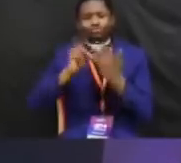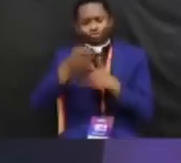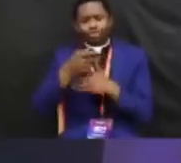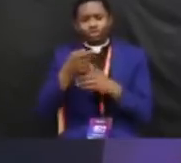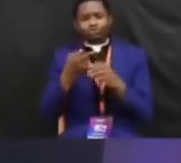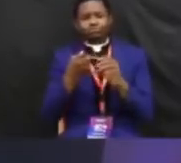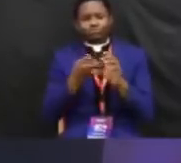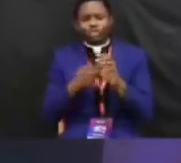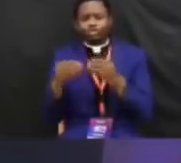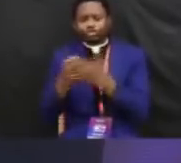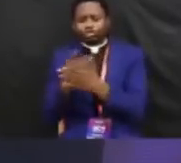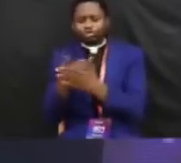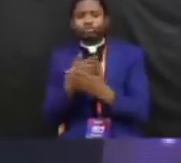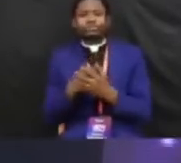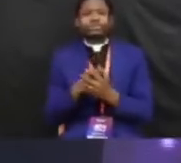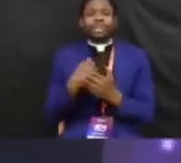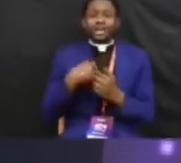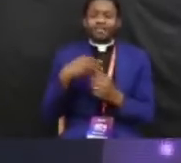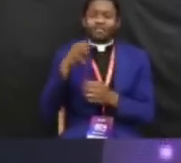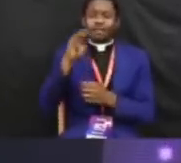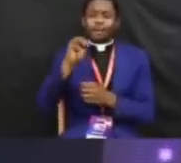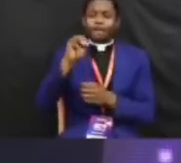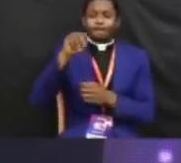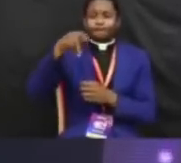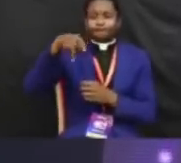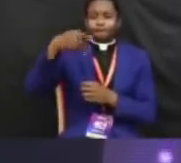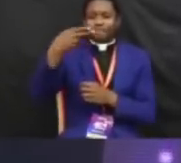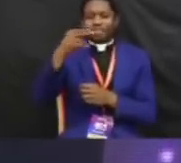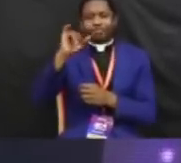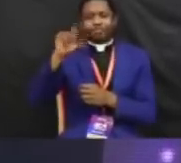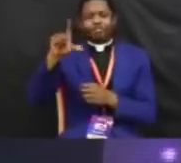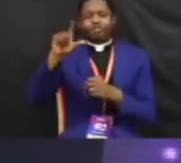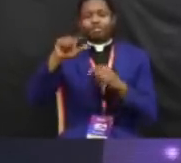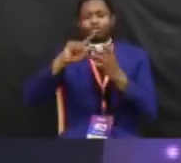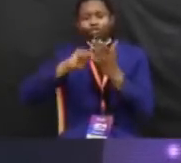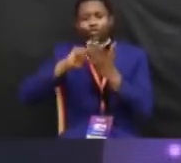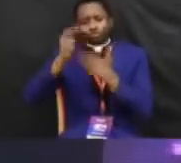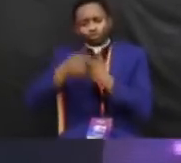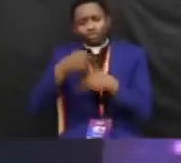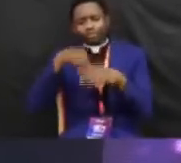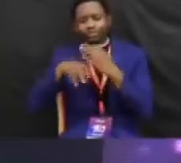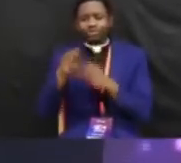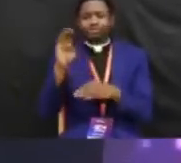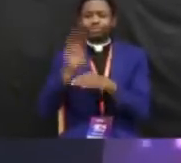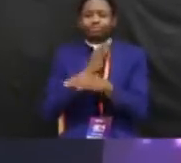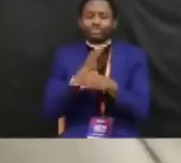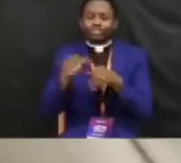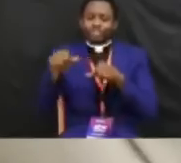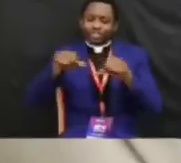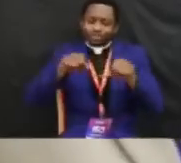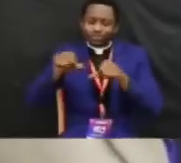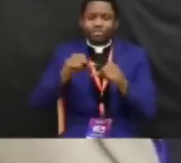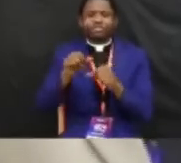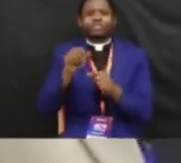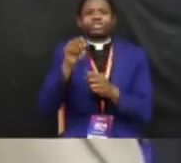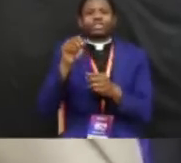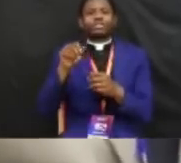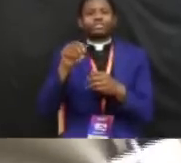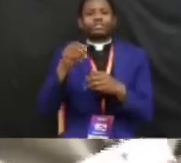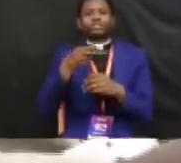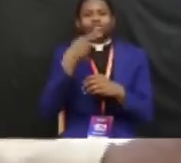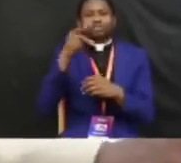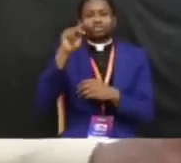governance. Enfield programs in business administration and theology and other MSE and MA